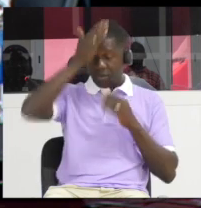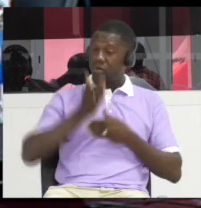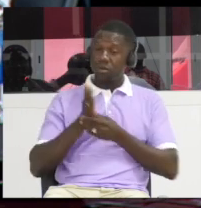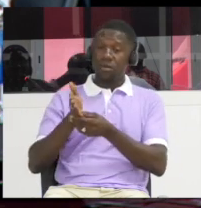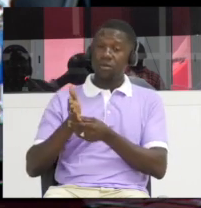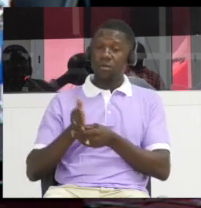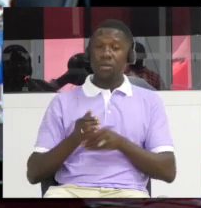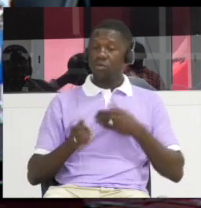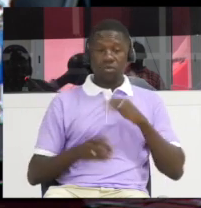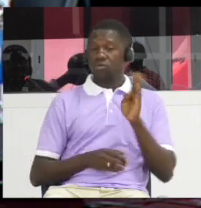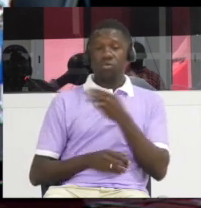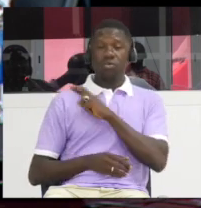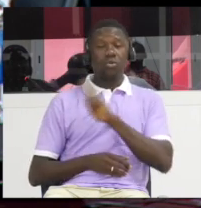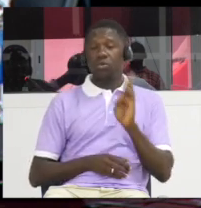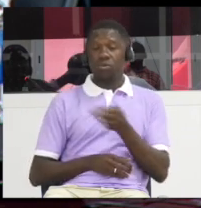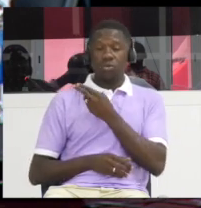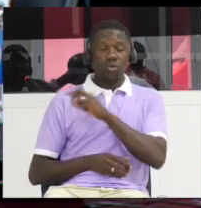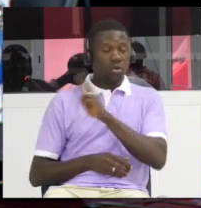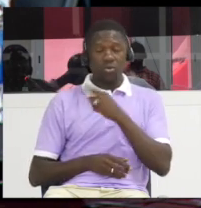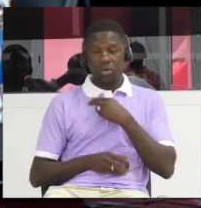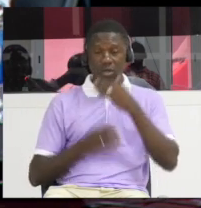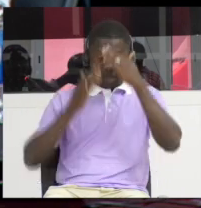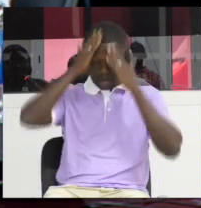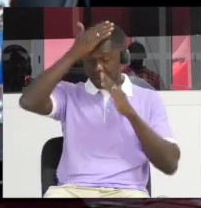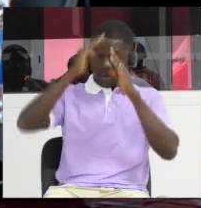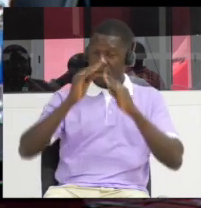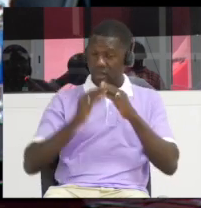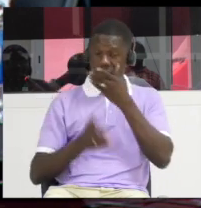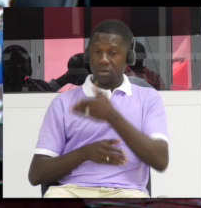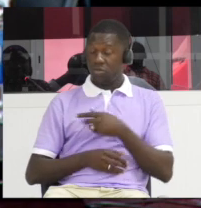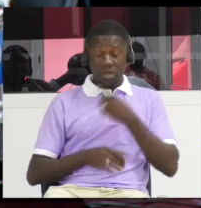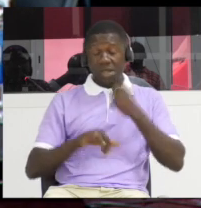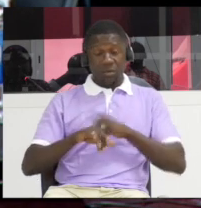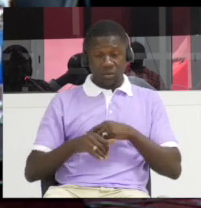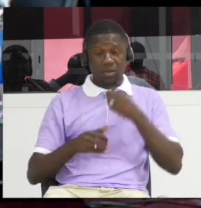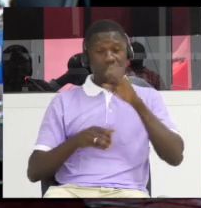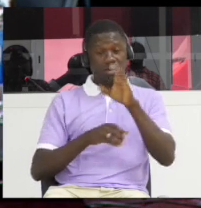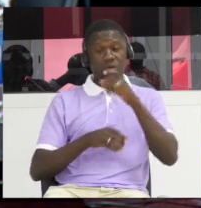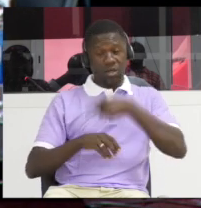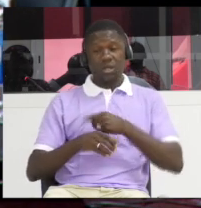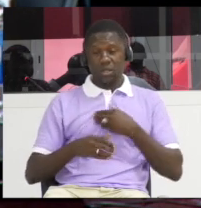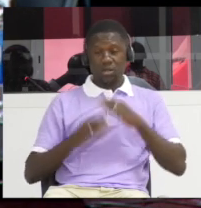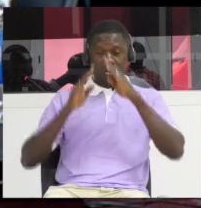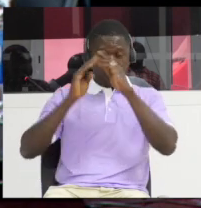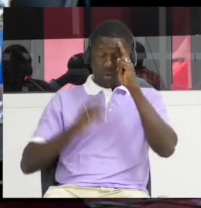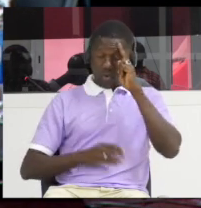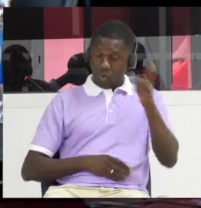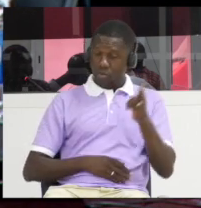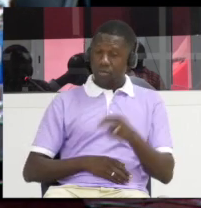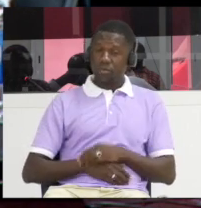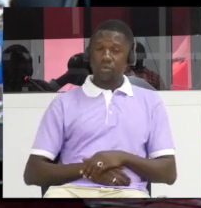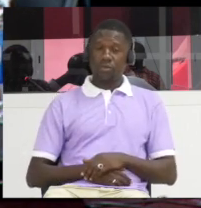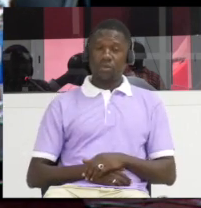commander. He wasn't going to the to Army headquarters, but was still in town and at his